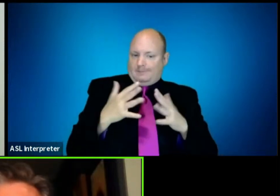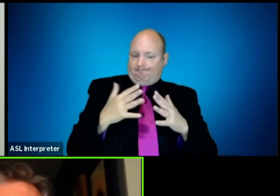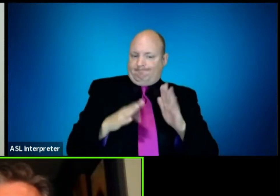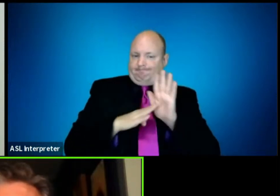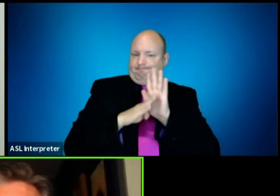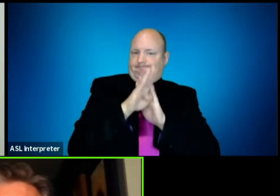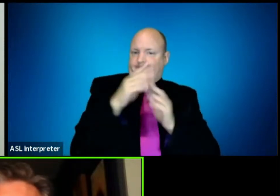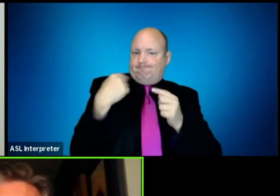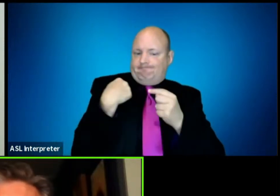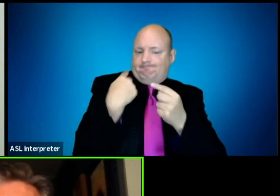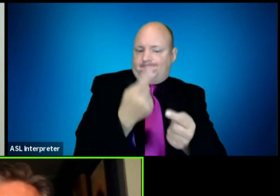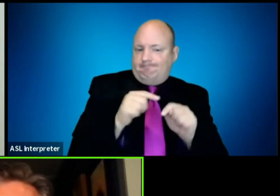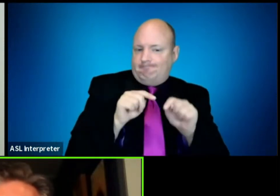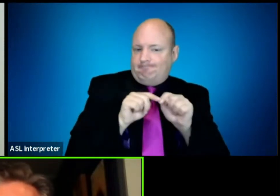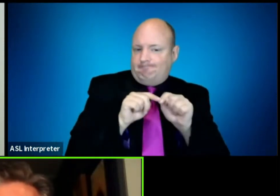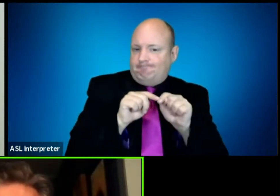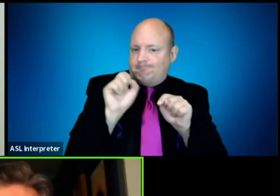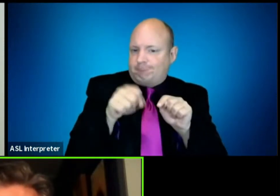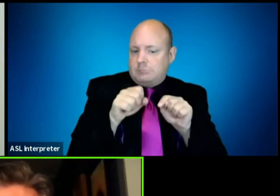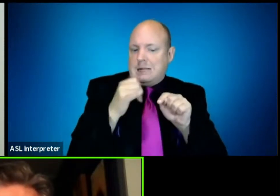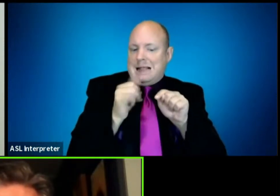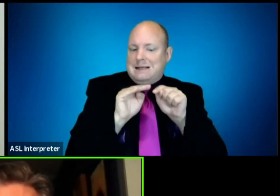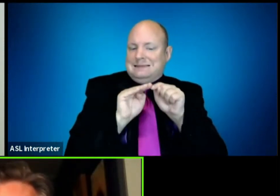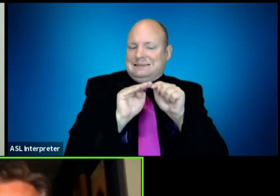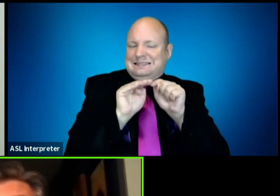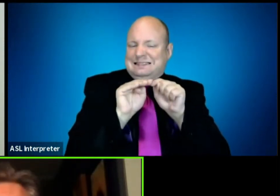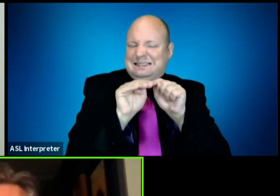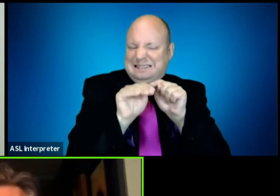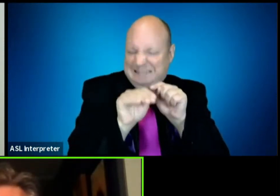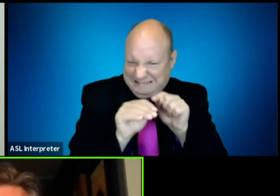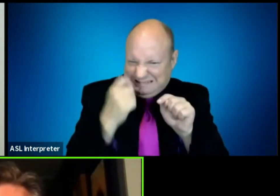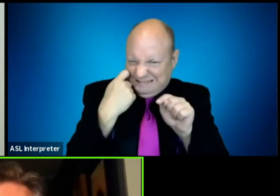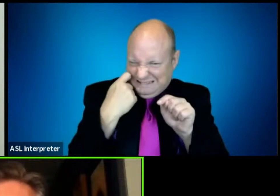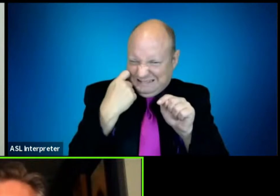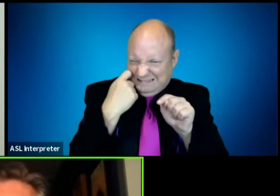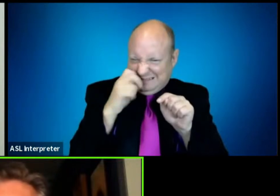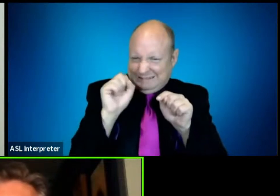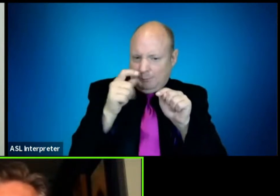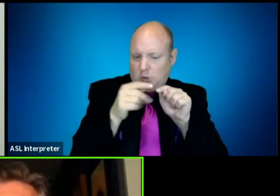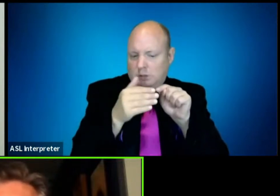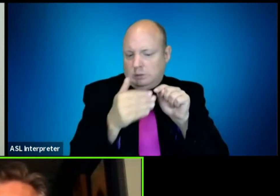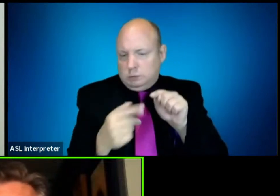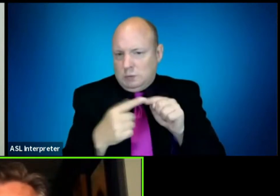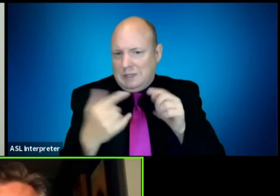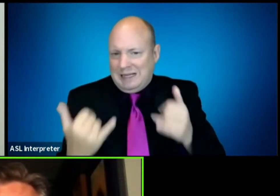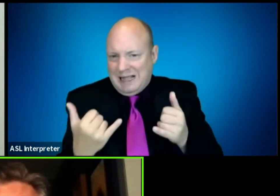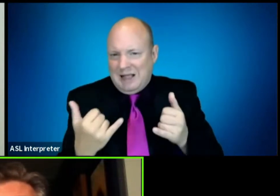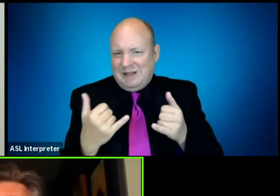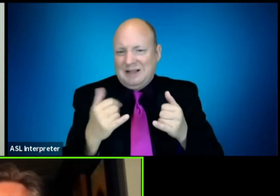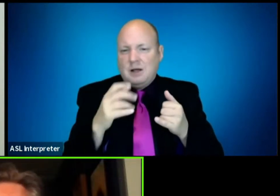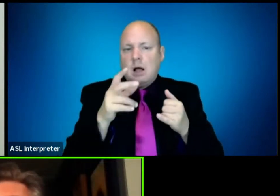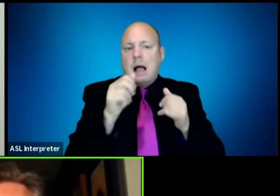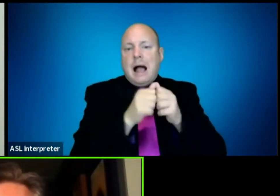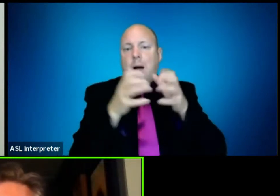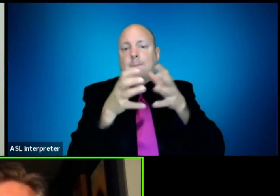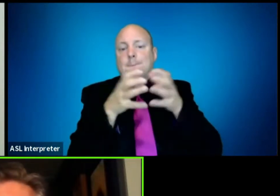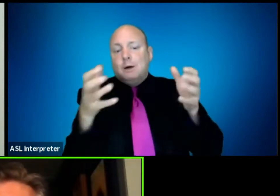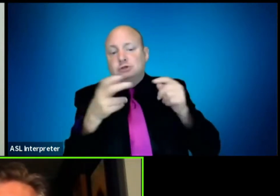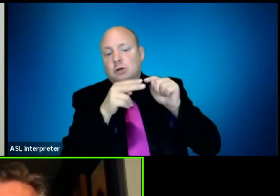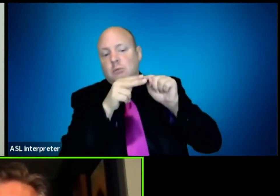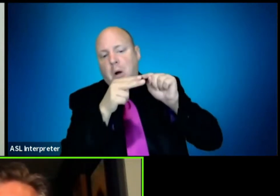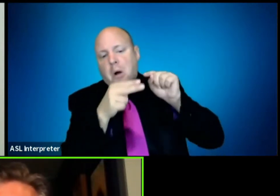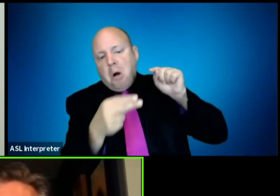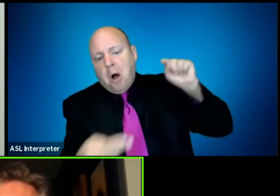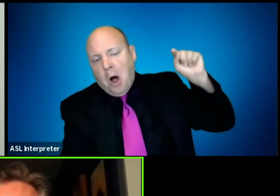and we need to continue fighting, but we will get this peak to come down. How far down? We don't know for sure. But what I can say with